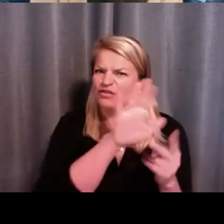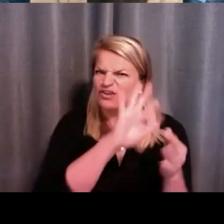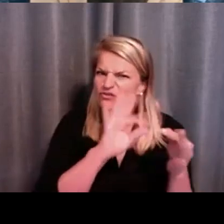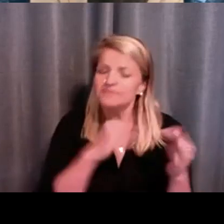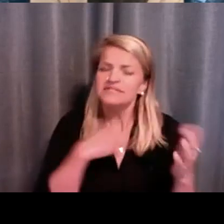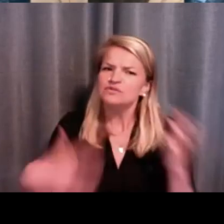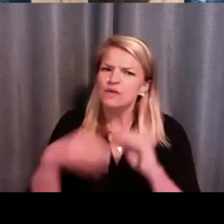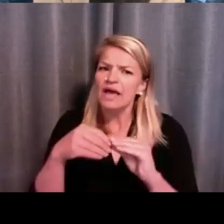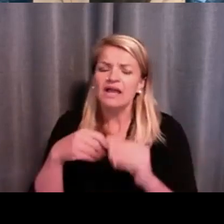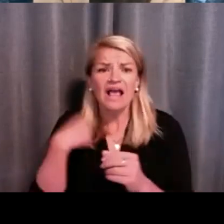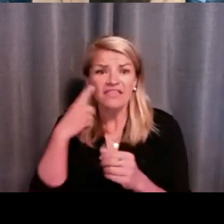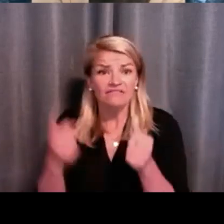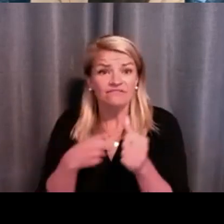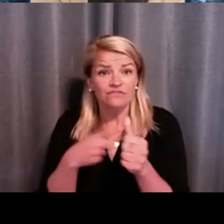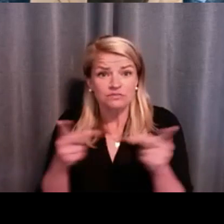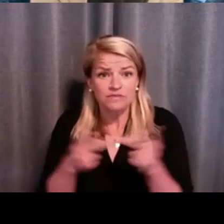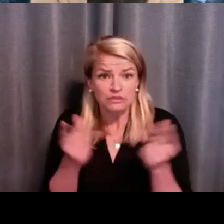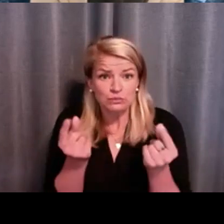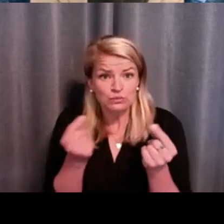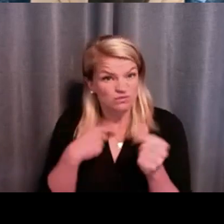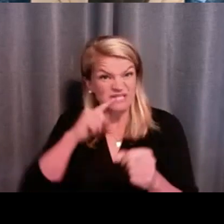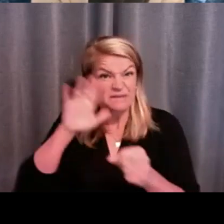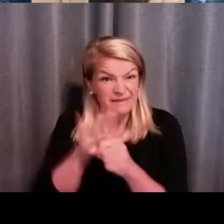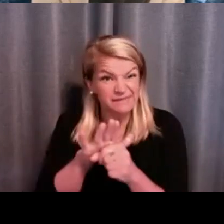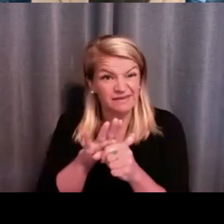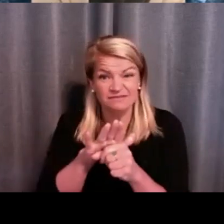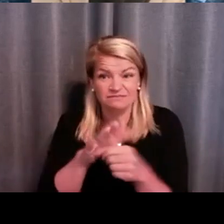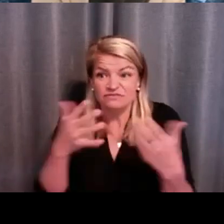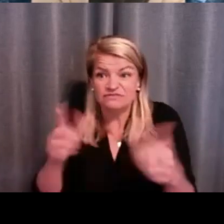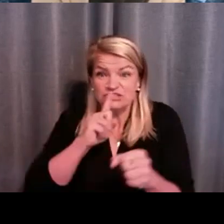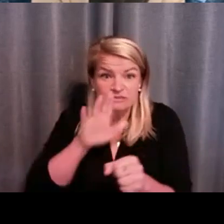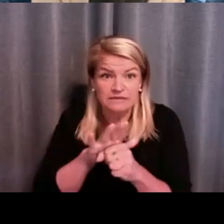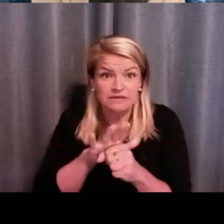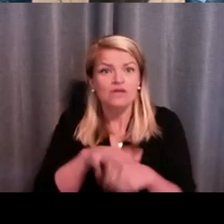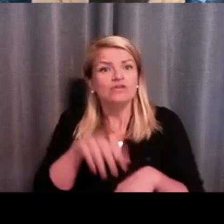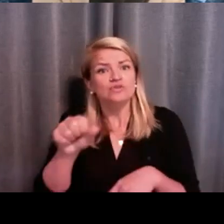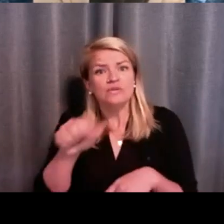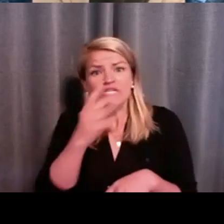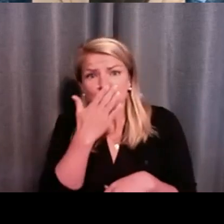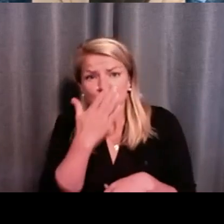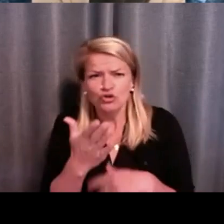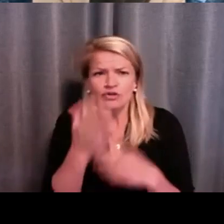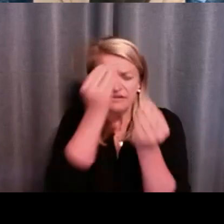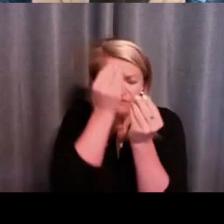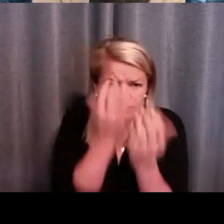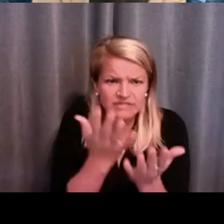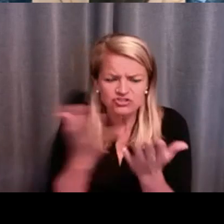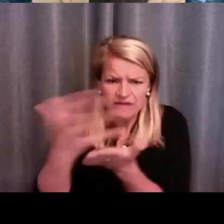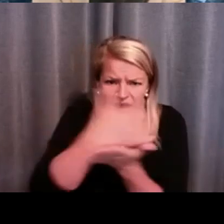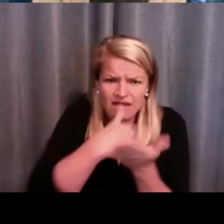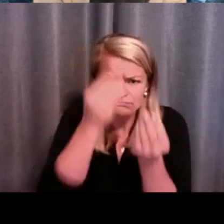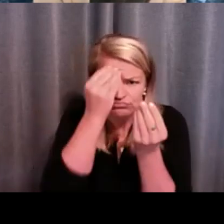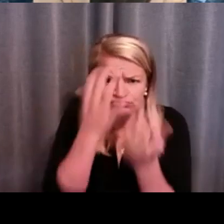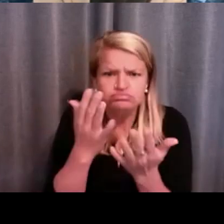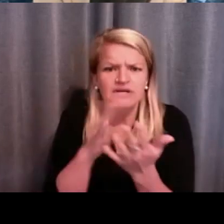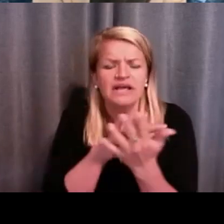is commitment, right? So that our beautiful, informative studies are being followed